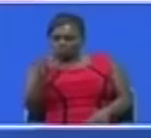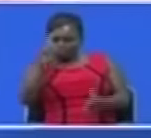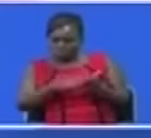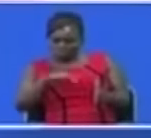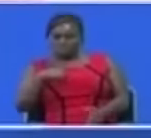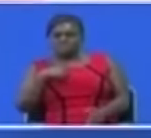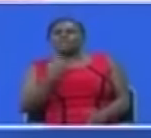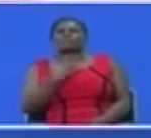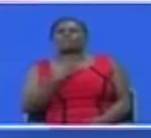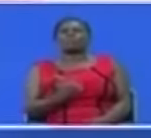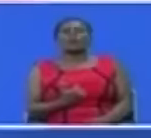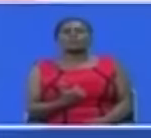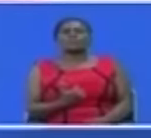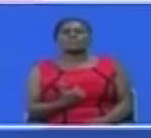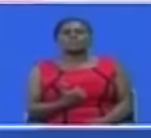we want to